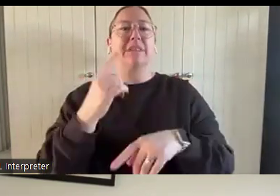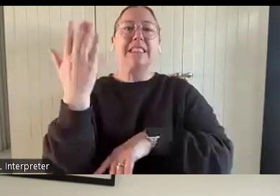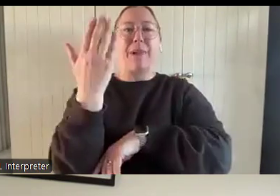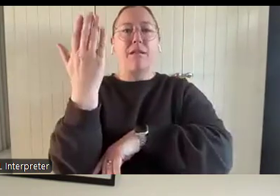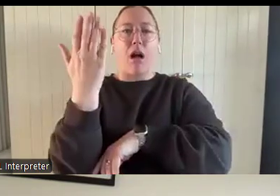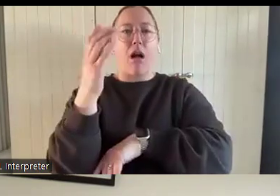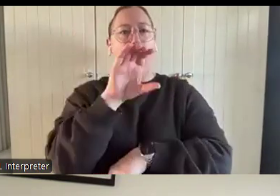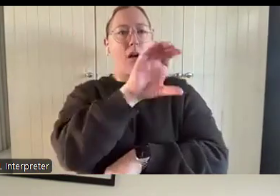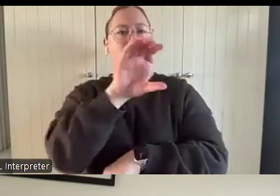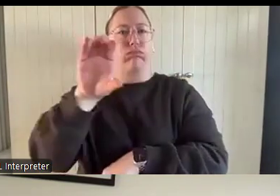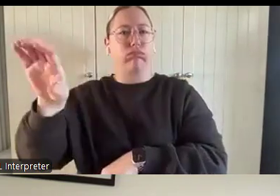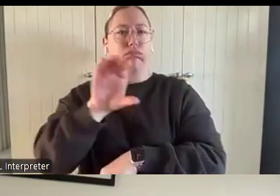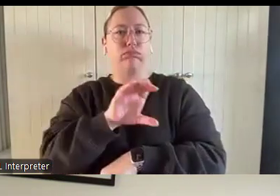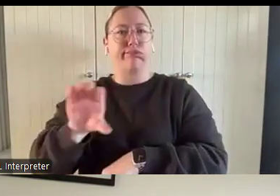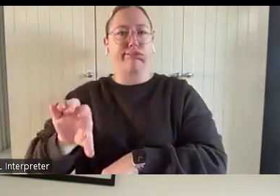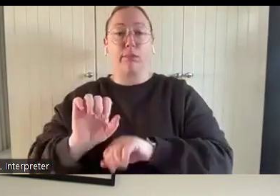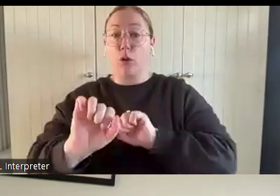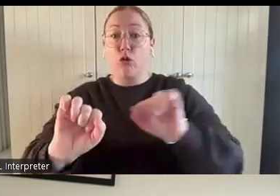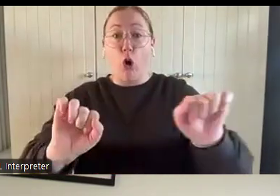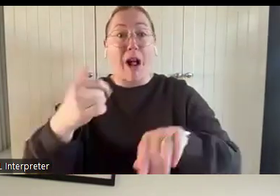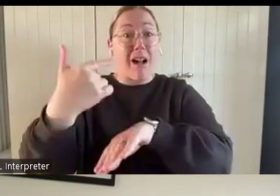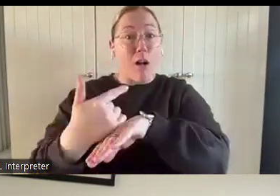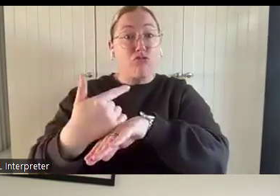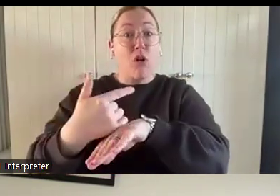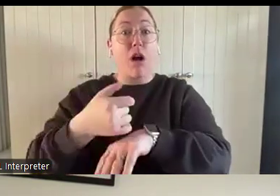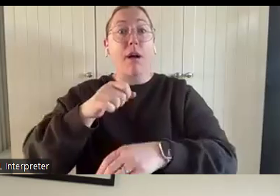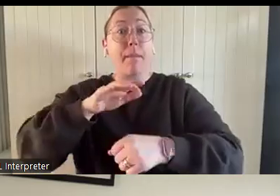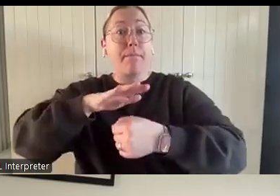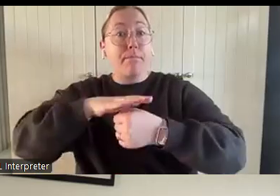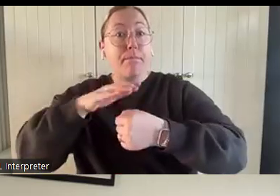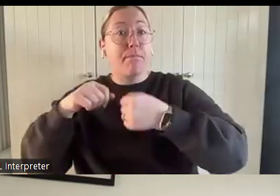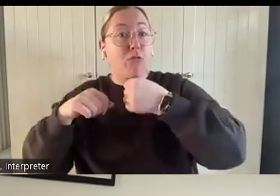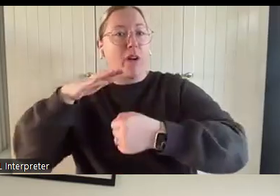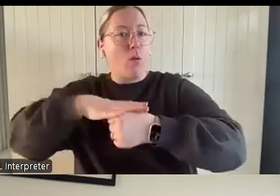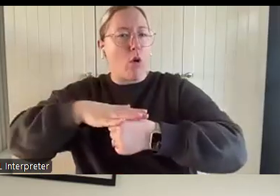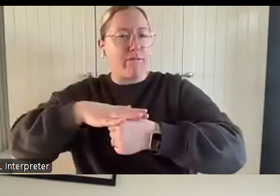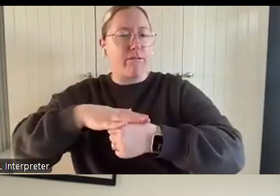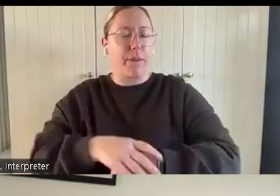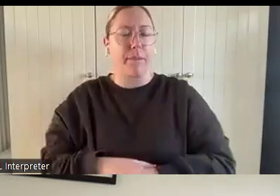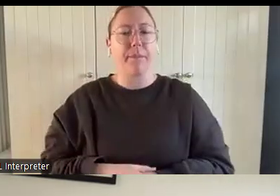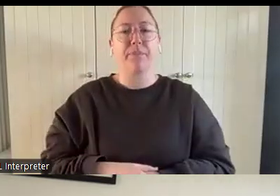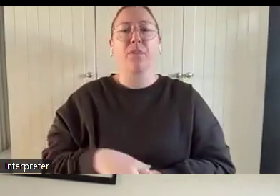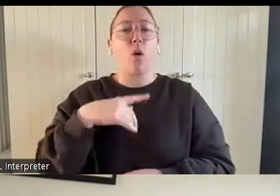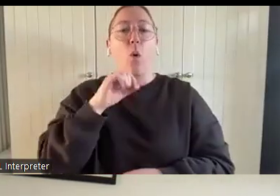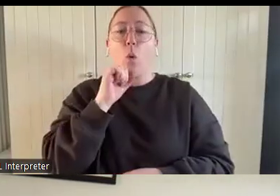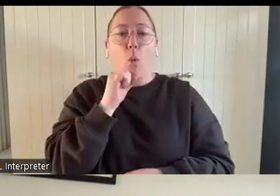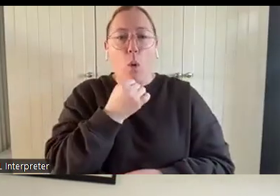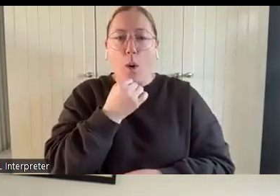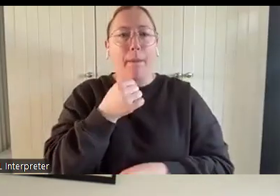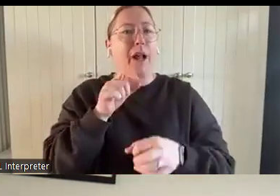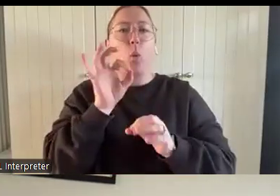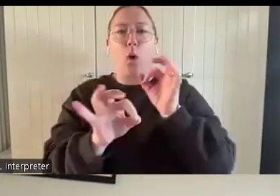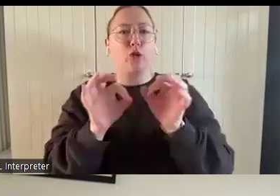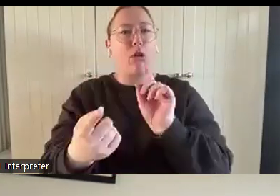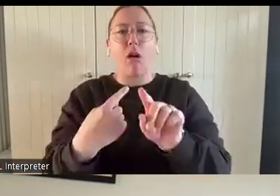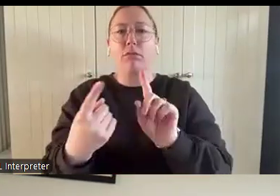microphone. We won't be running a Q&A in this session, but I will put my email address in the chat box so you can get back in touch